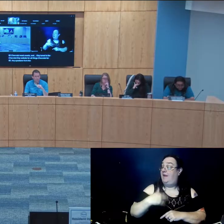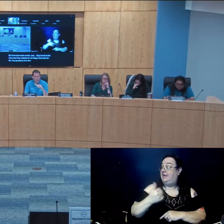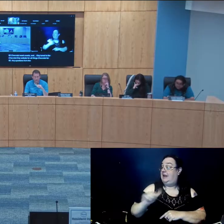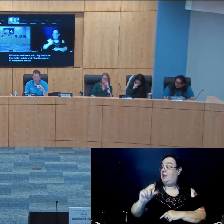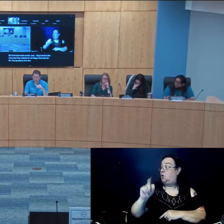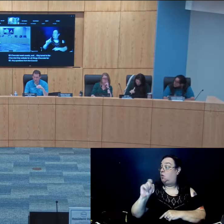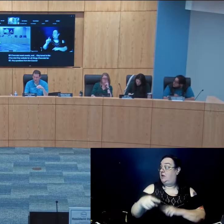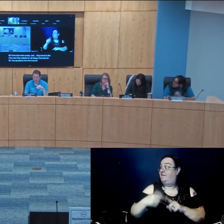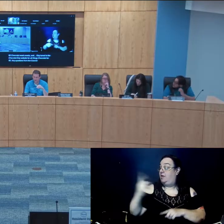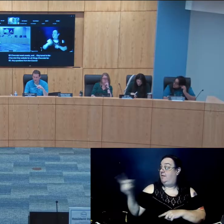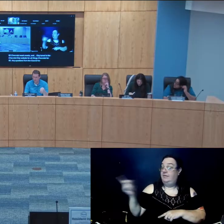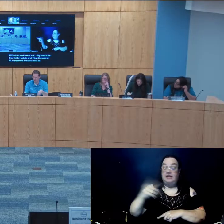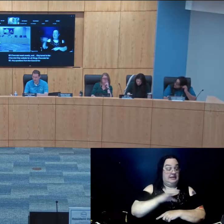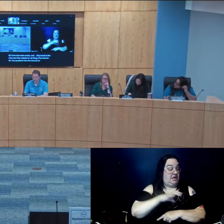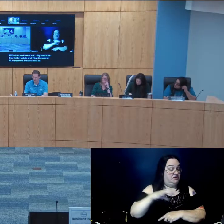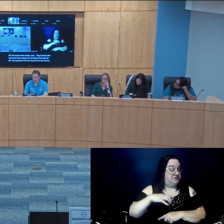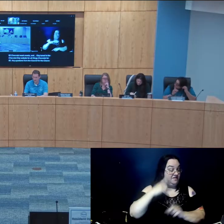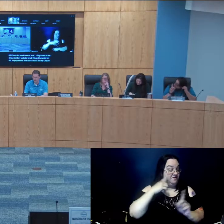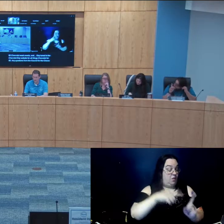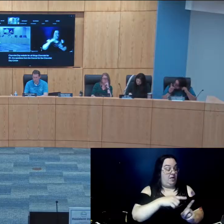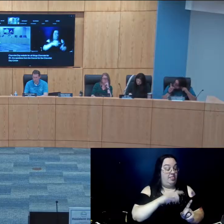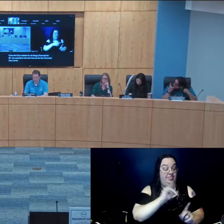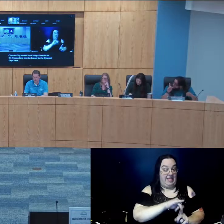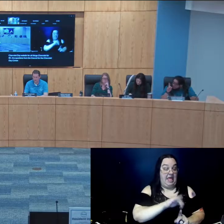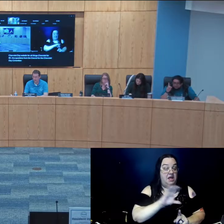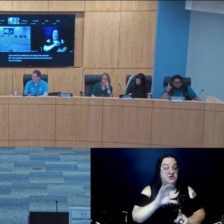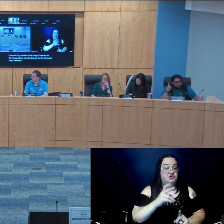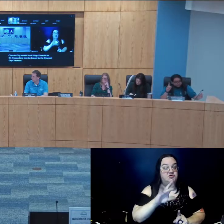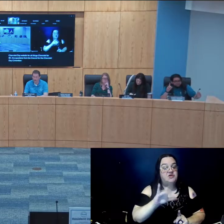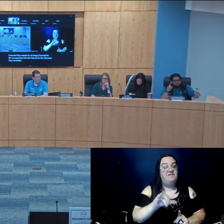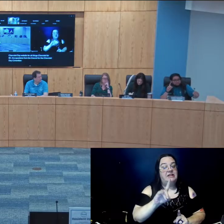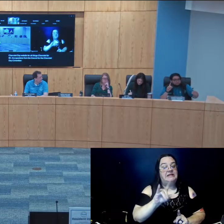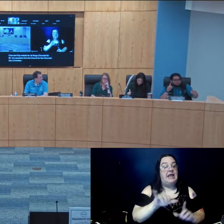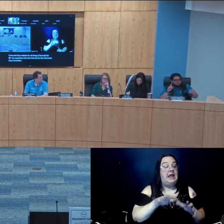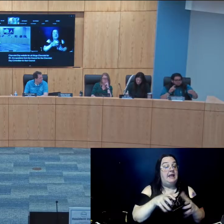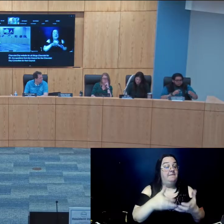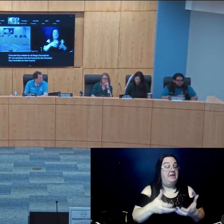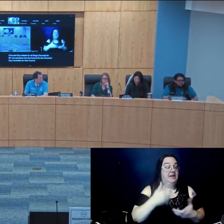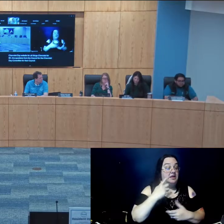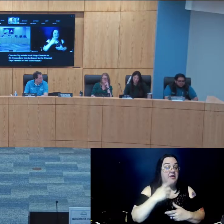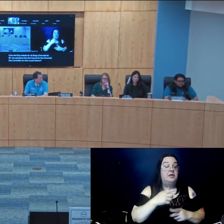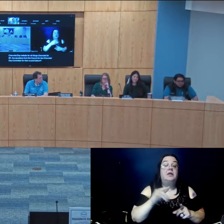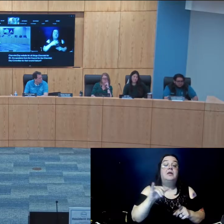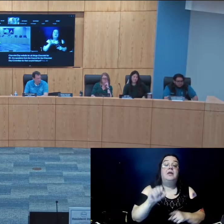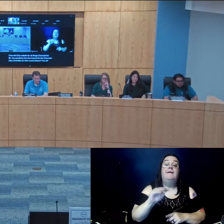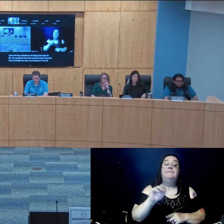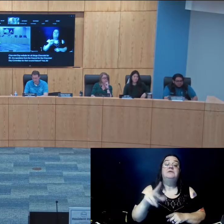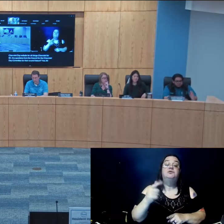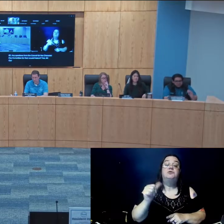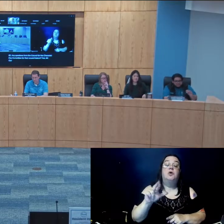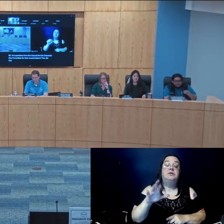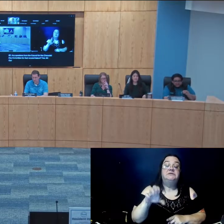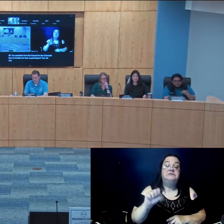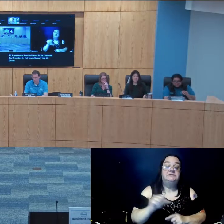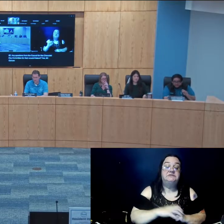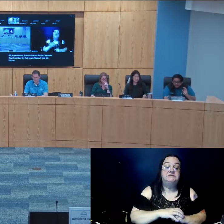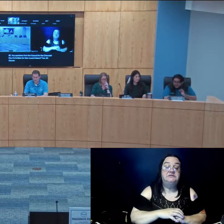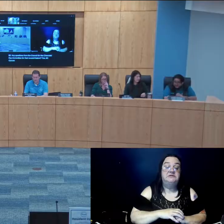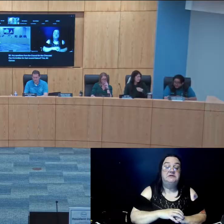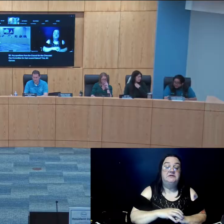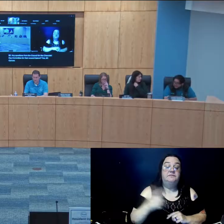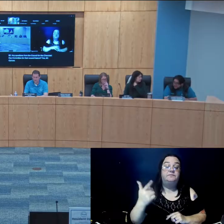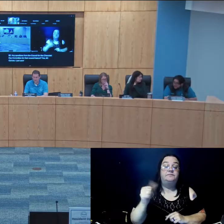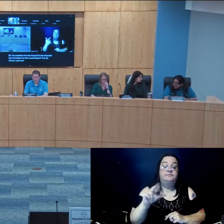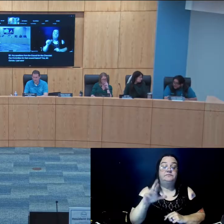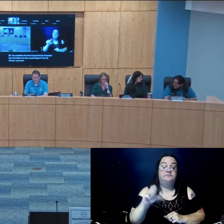council for the Cheverly Day Committee or their council liaison? Yes, Mr. Garces. I just want to